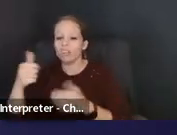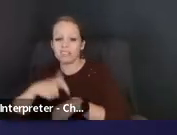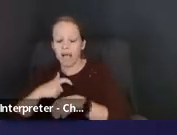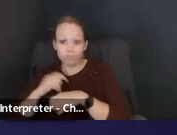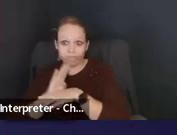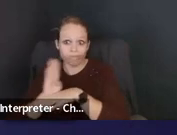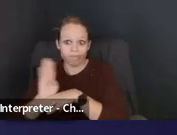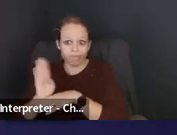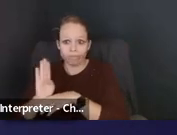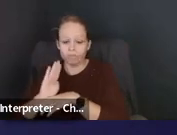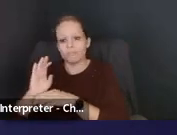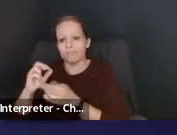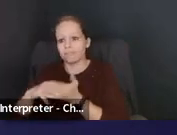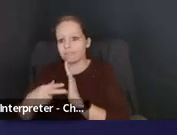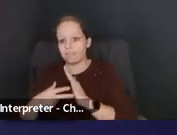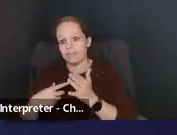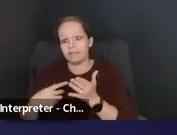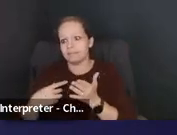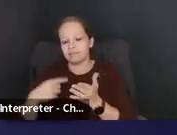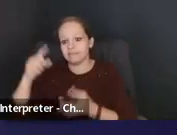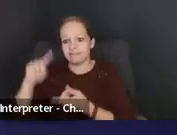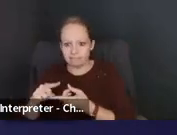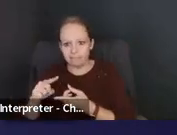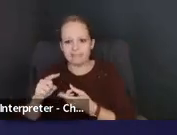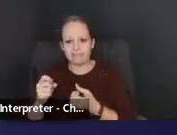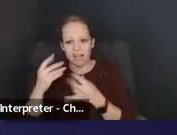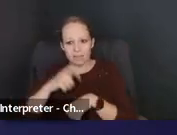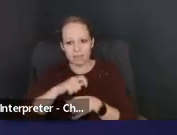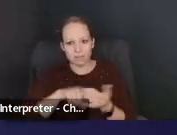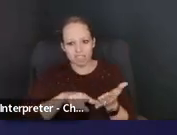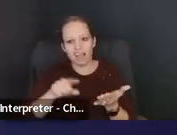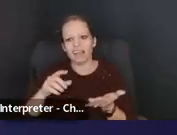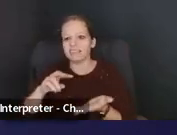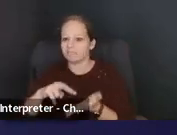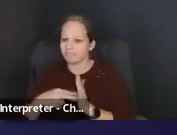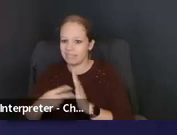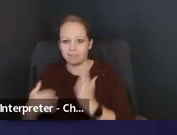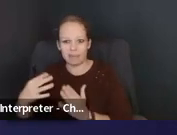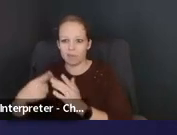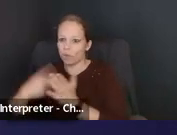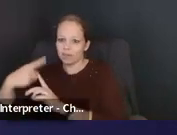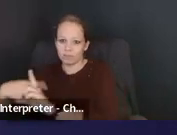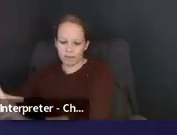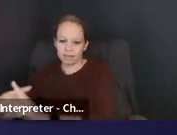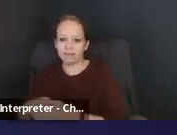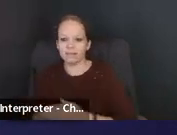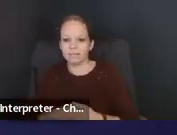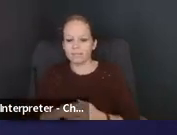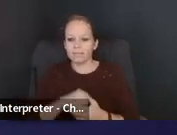I do think that this topic, and forgive me, Dr. Rumro, if I'm sidebarring too much